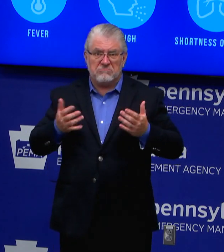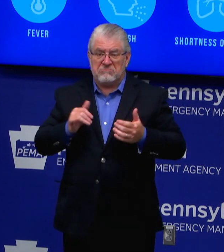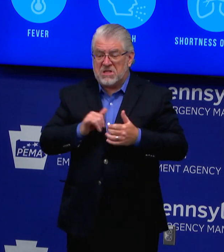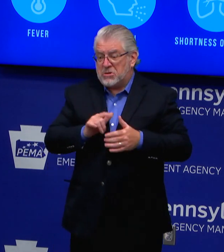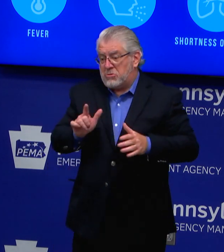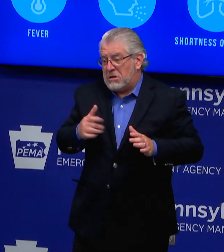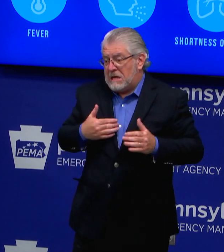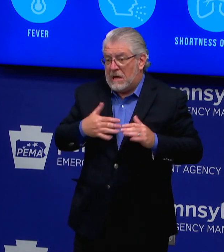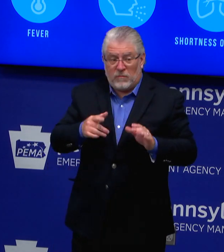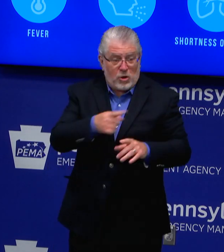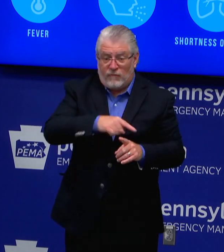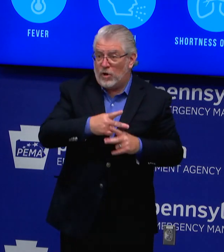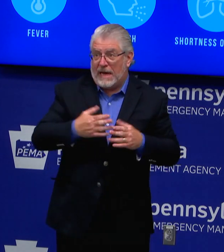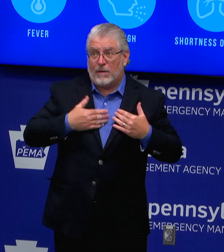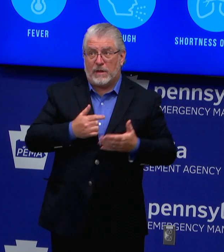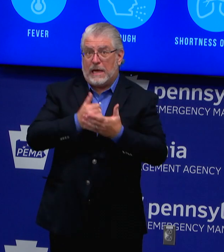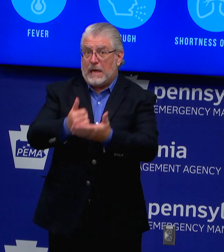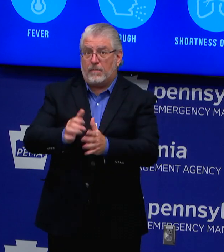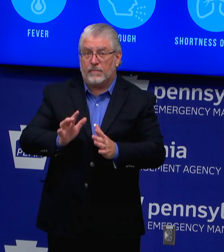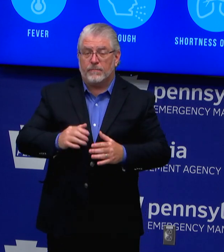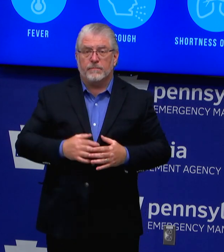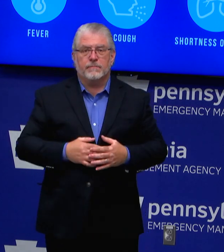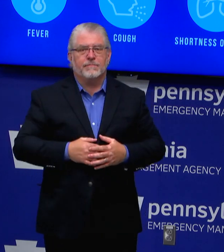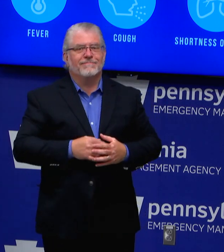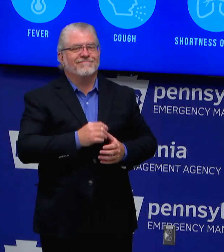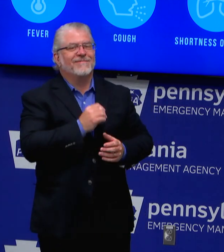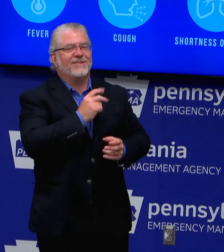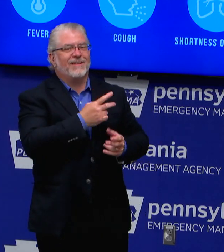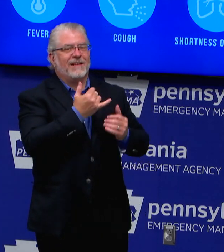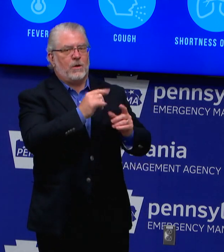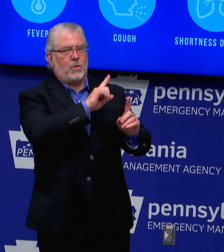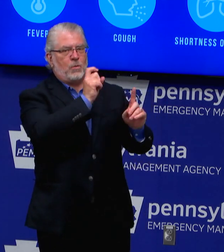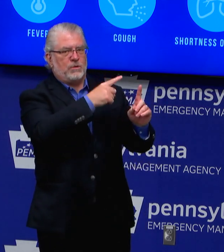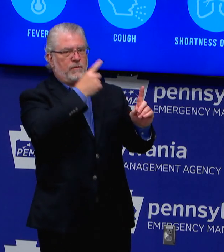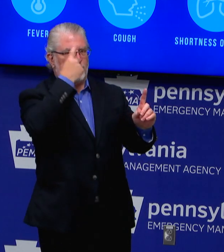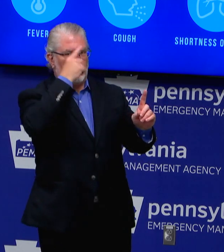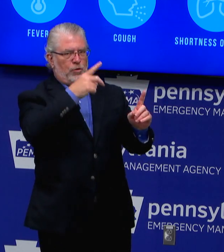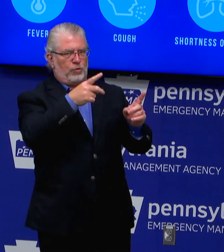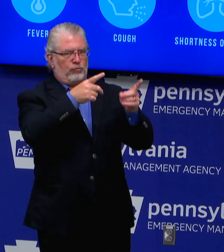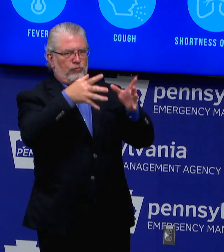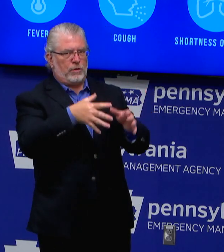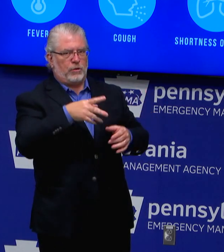you. We have some questions for Director Padfield.